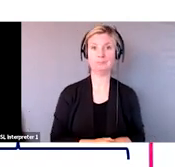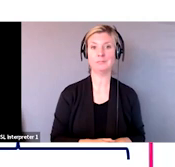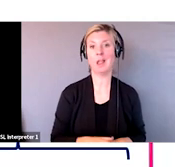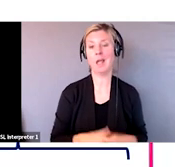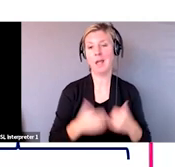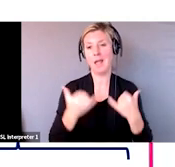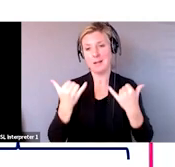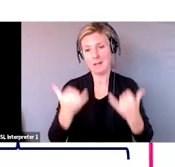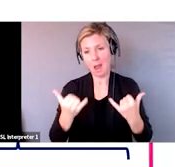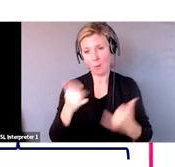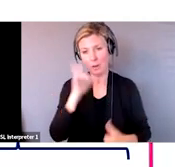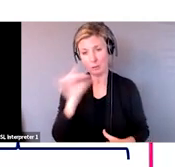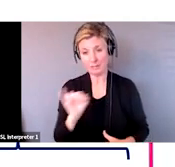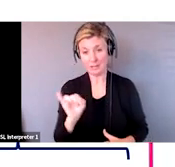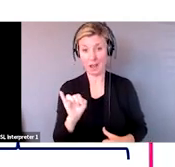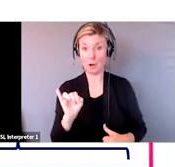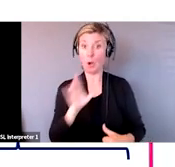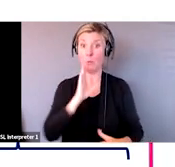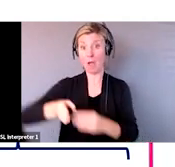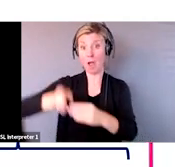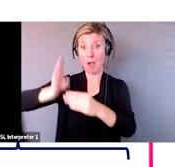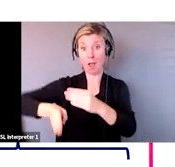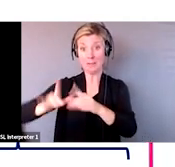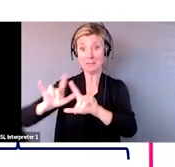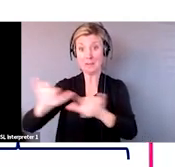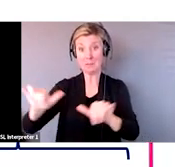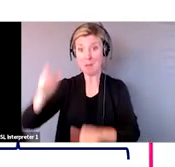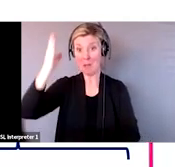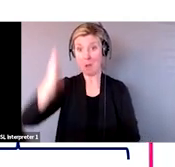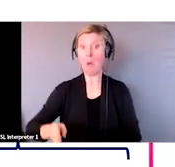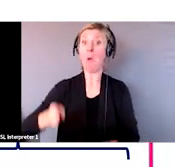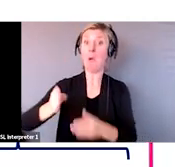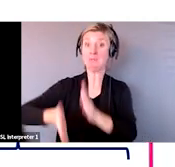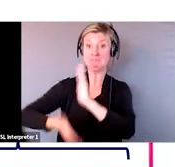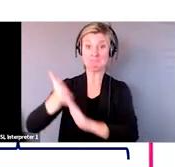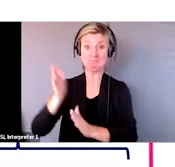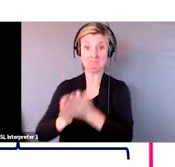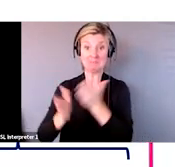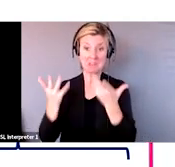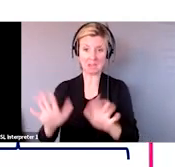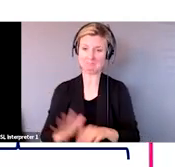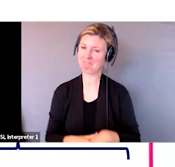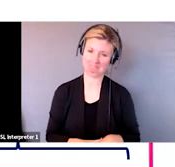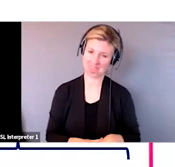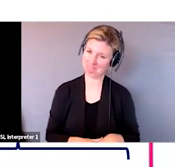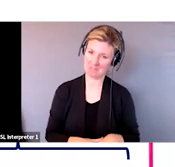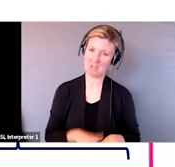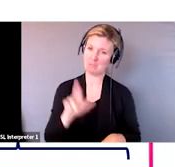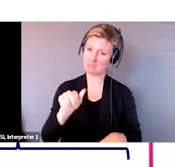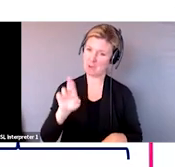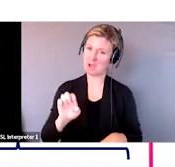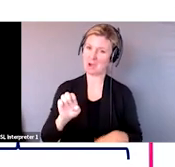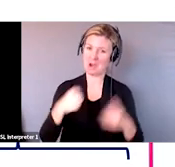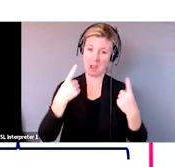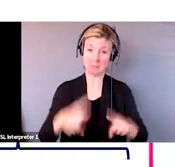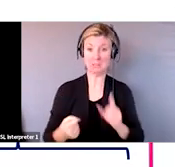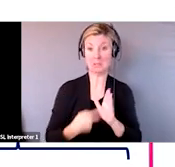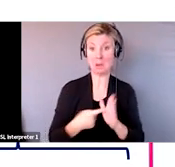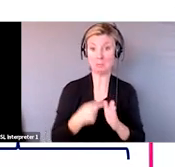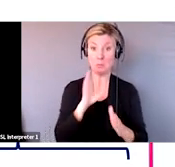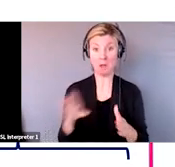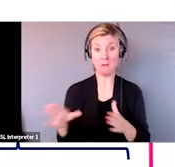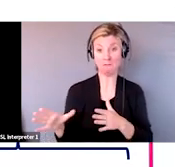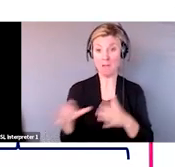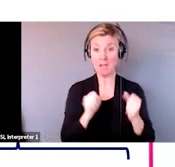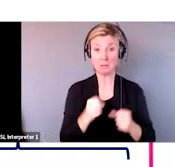That is not, in fact, the case. In some countries, prosecution will be quick and could be 2 years or 1